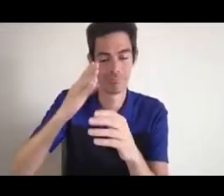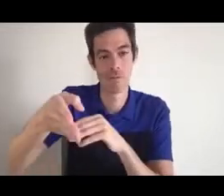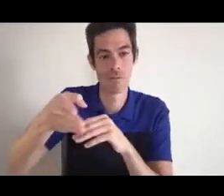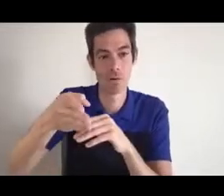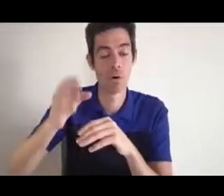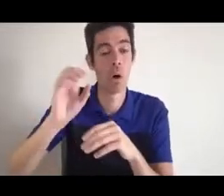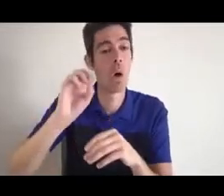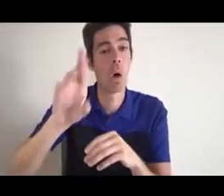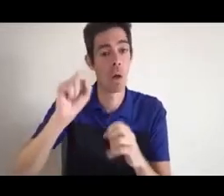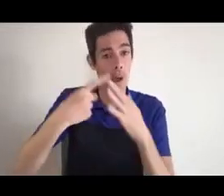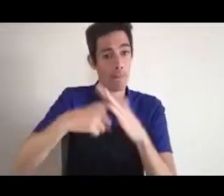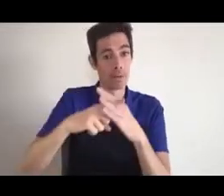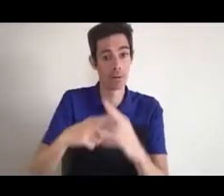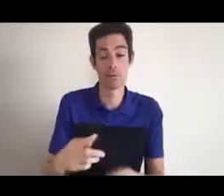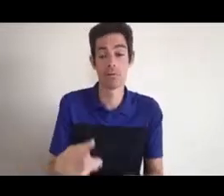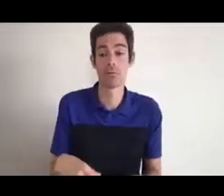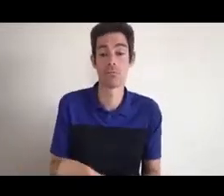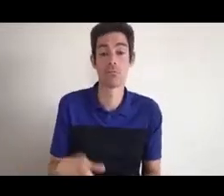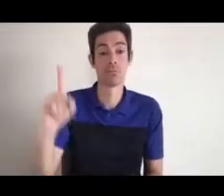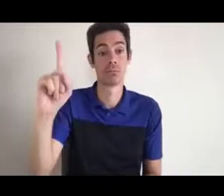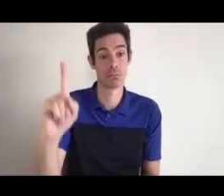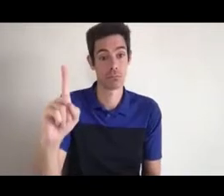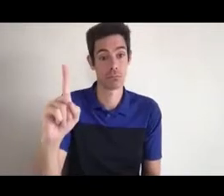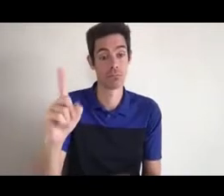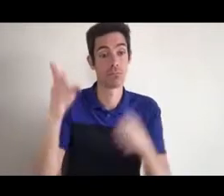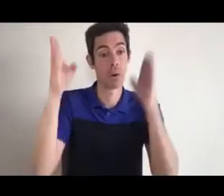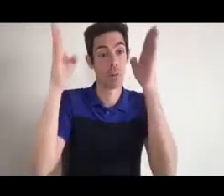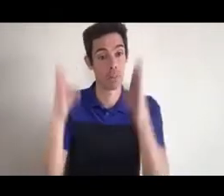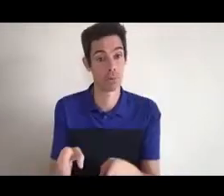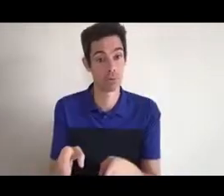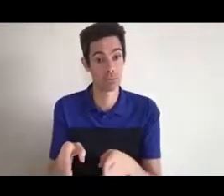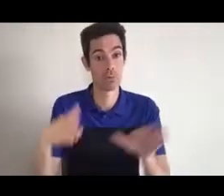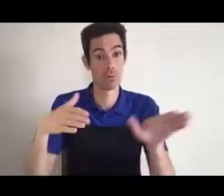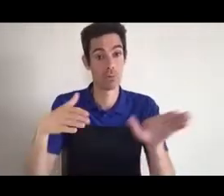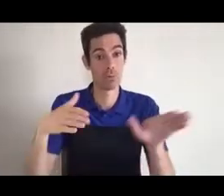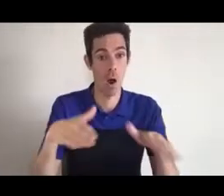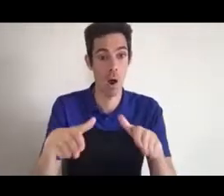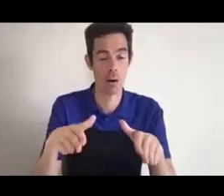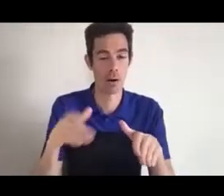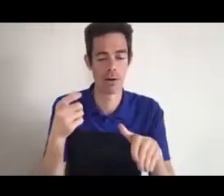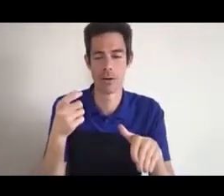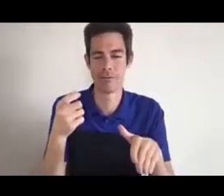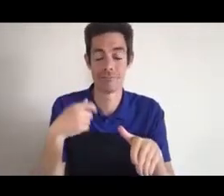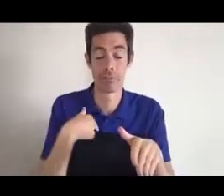3D. Do you have to do that after, or can you start with the person?